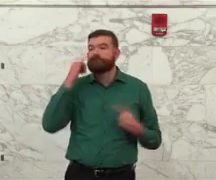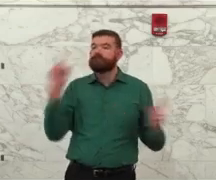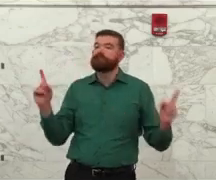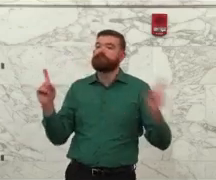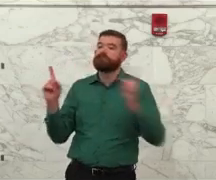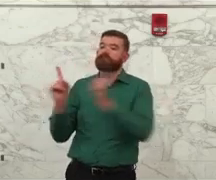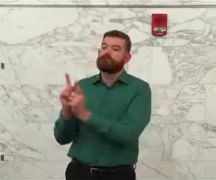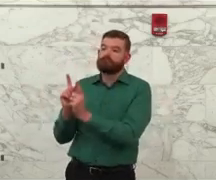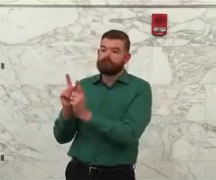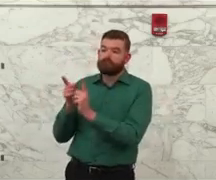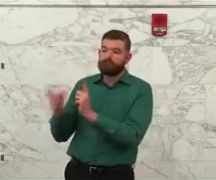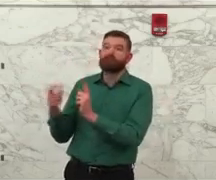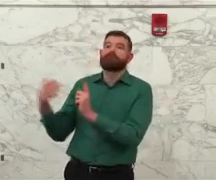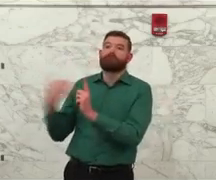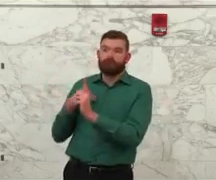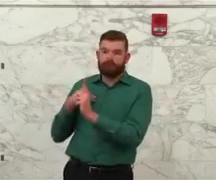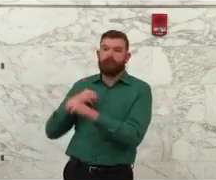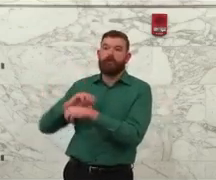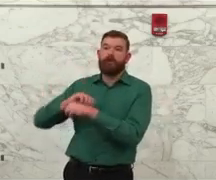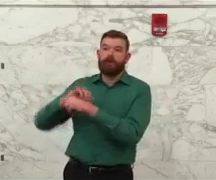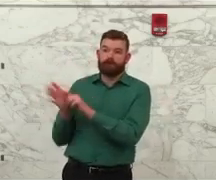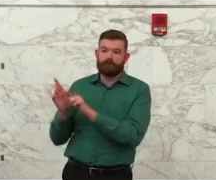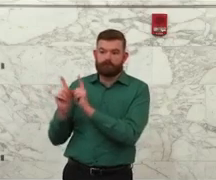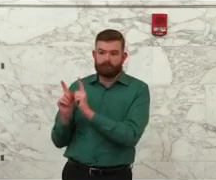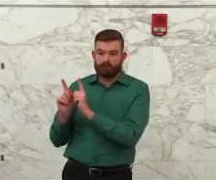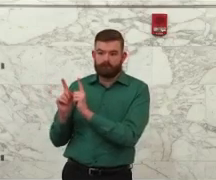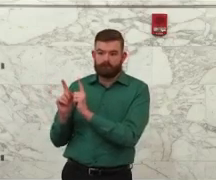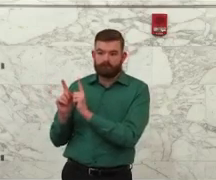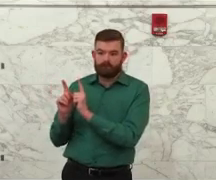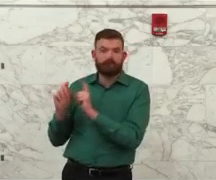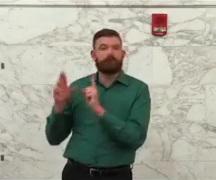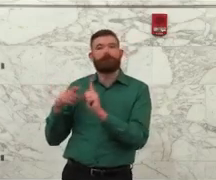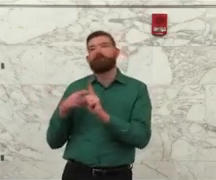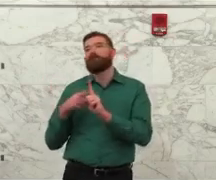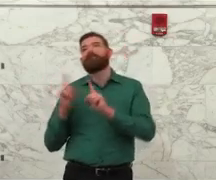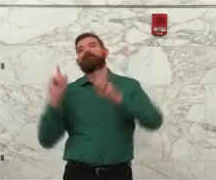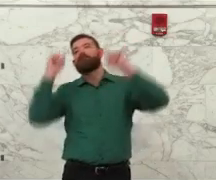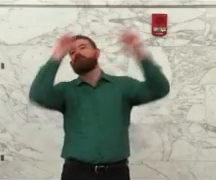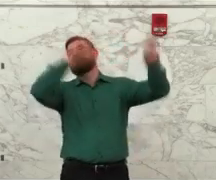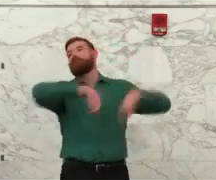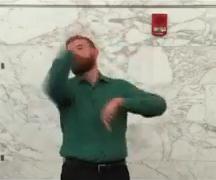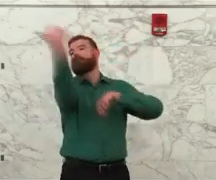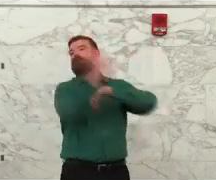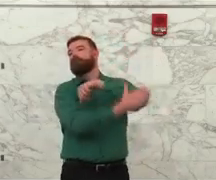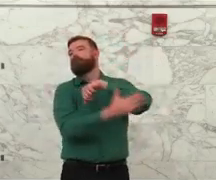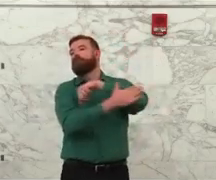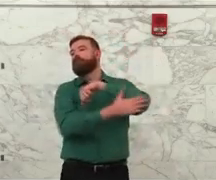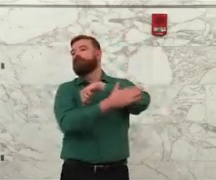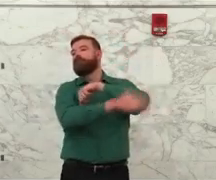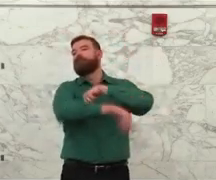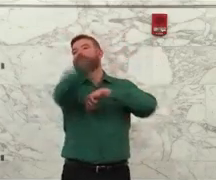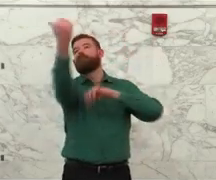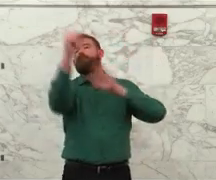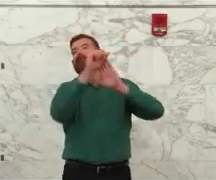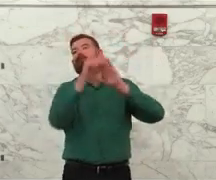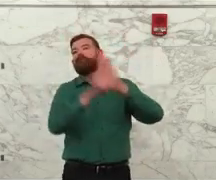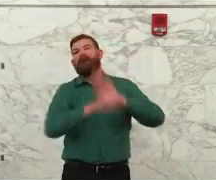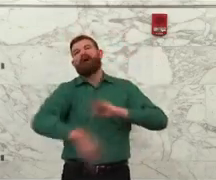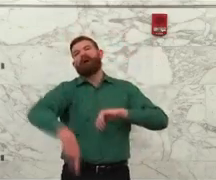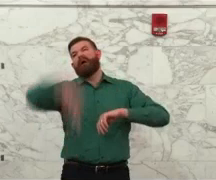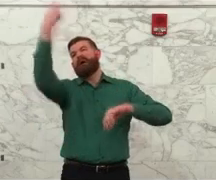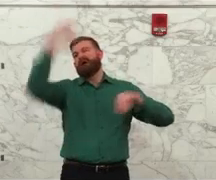individual, or travel internationally or now nationally with to an area where there's been community spread, are still the